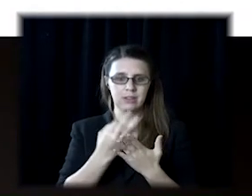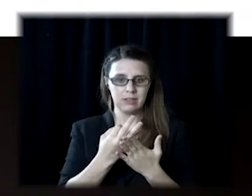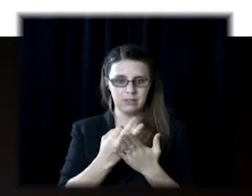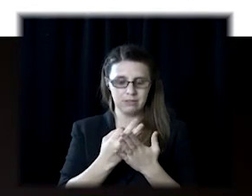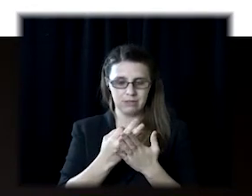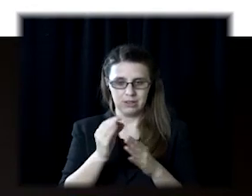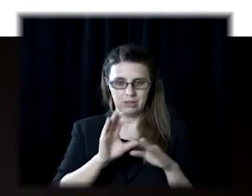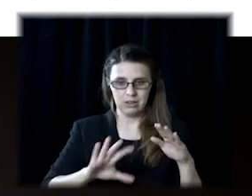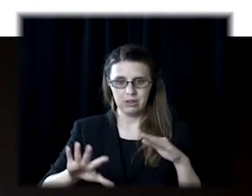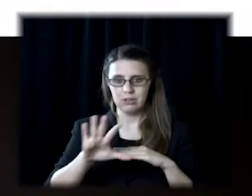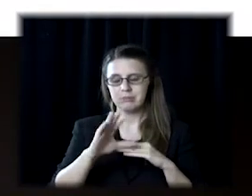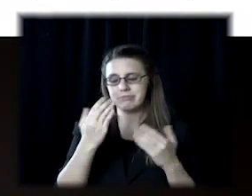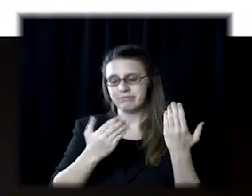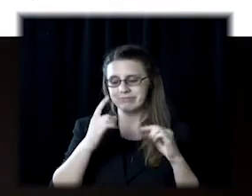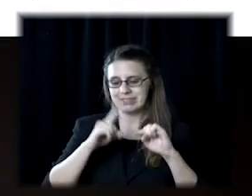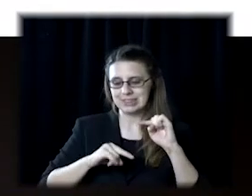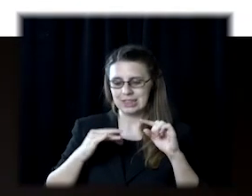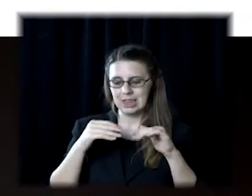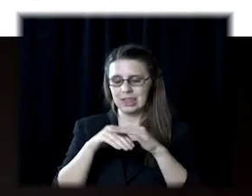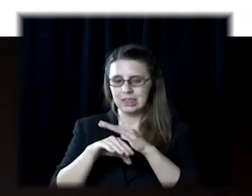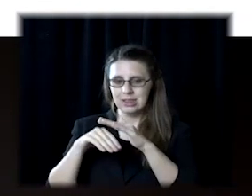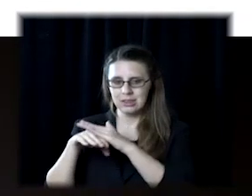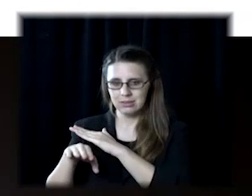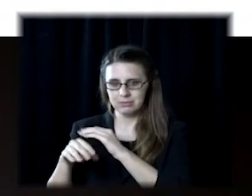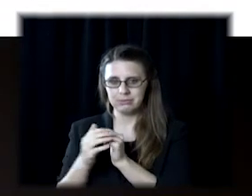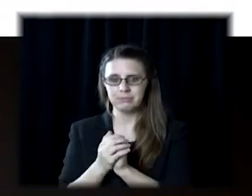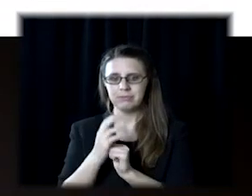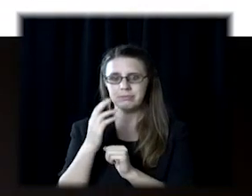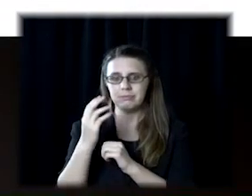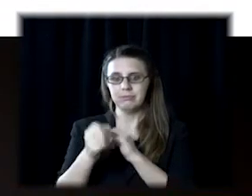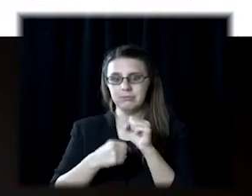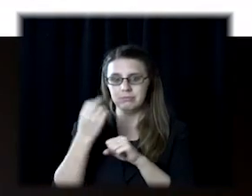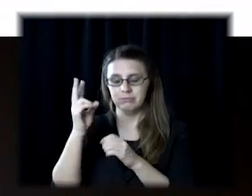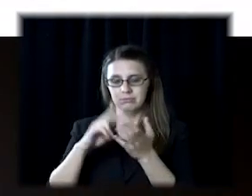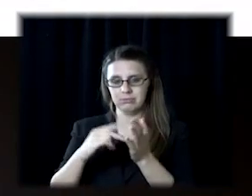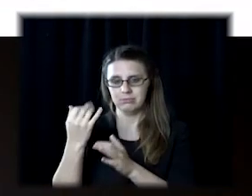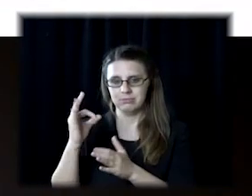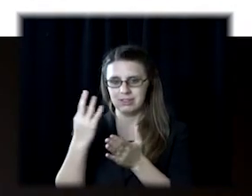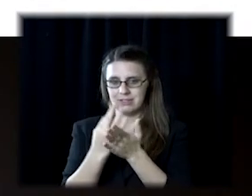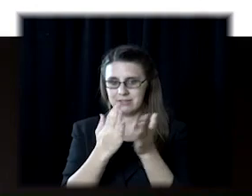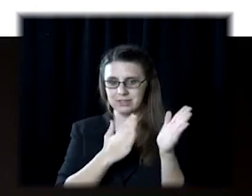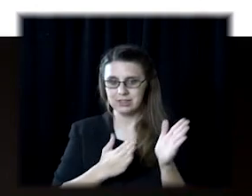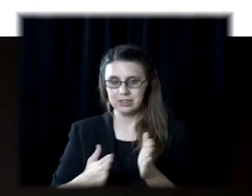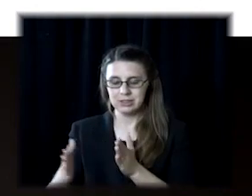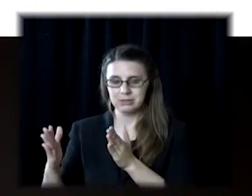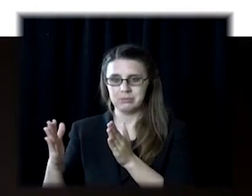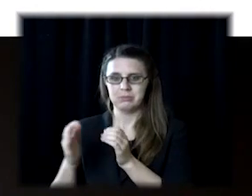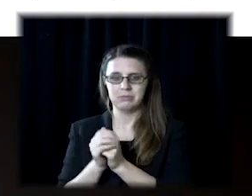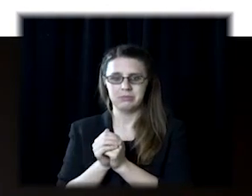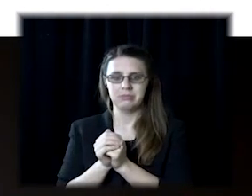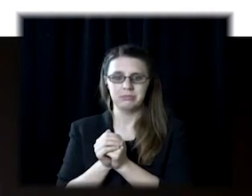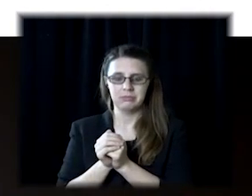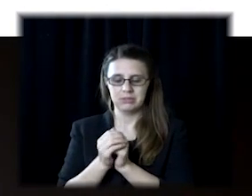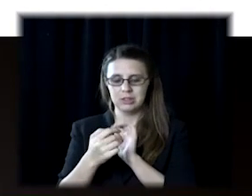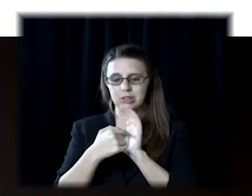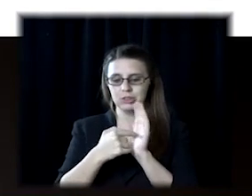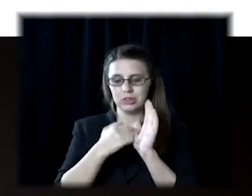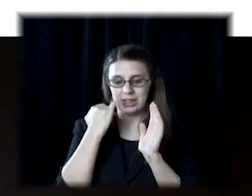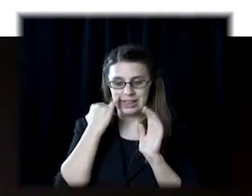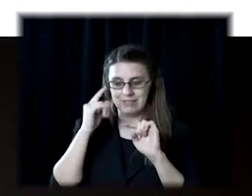inaccessible. And as such, the 2019 fiscal plan also represents what the surplus would be should these funds be